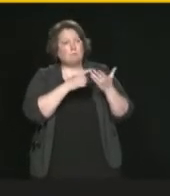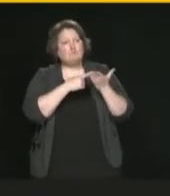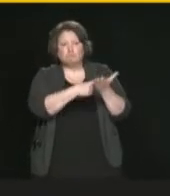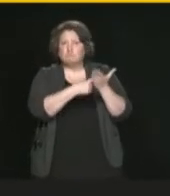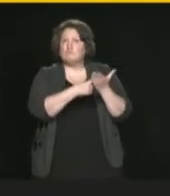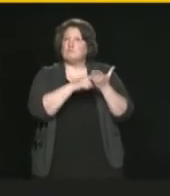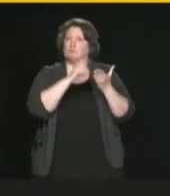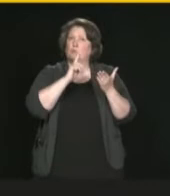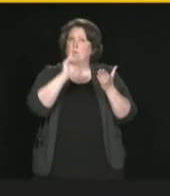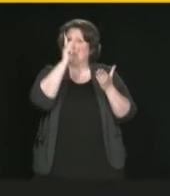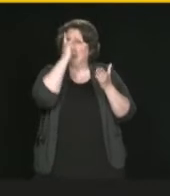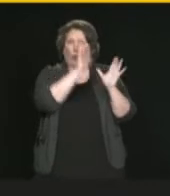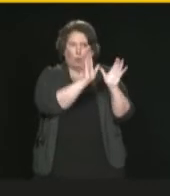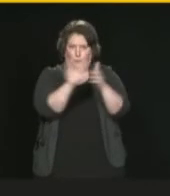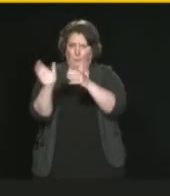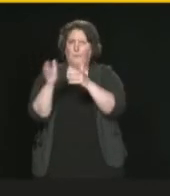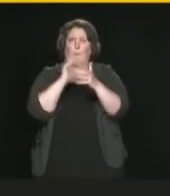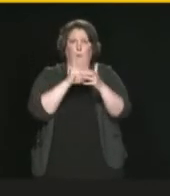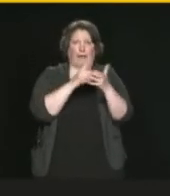support to Canadians.